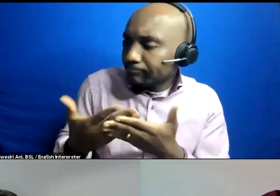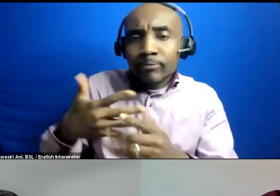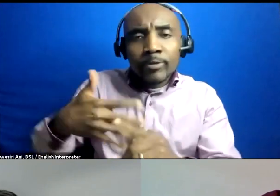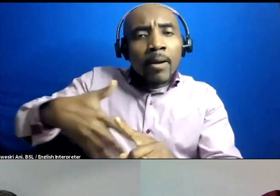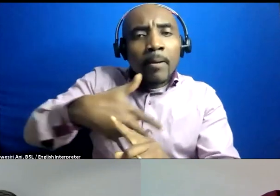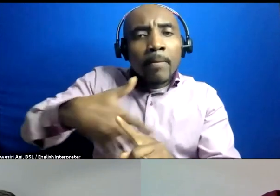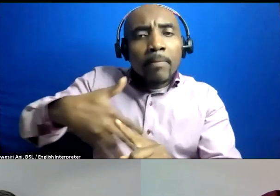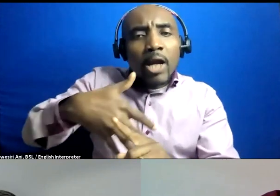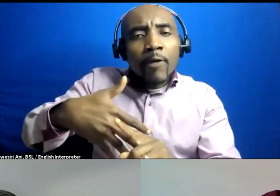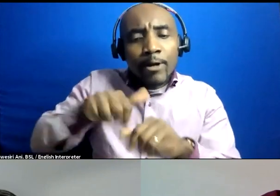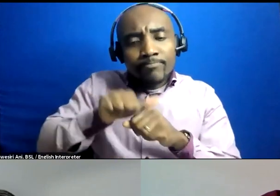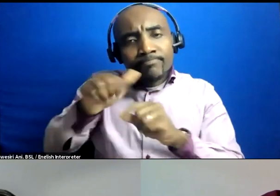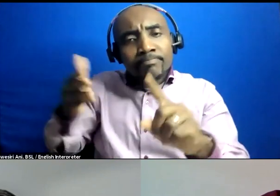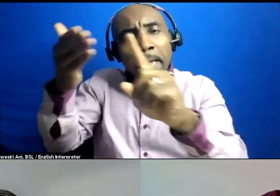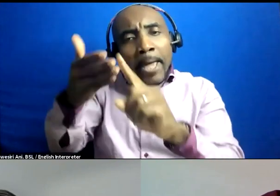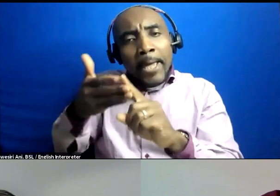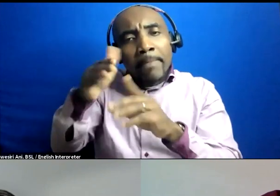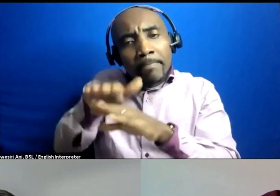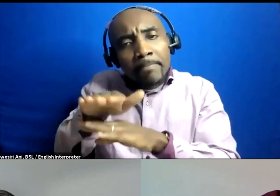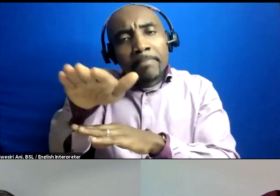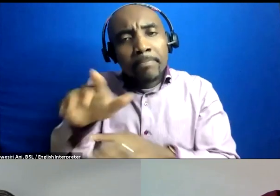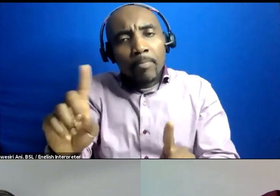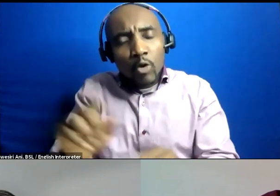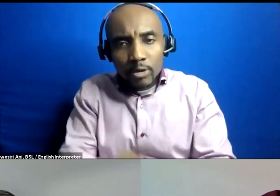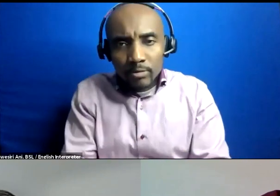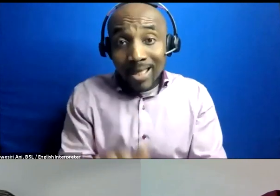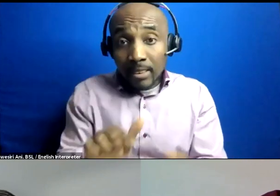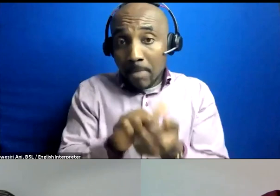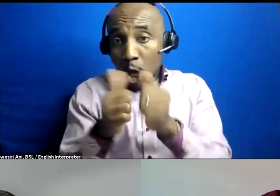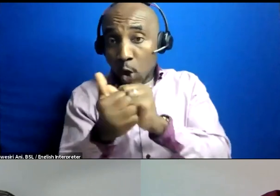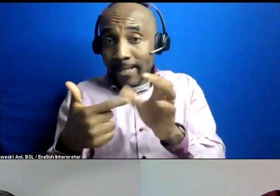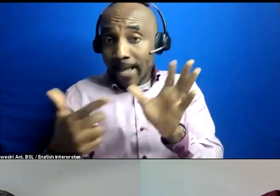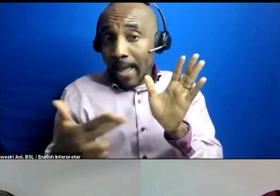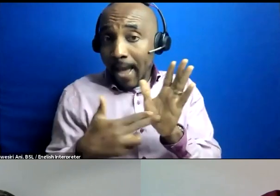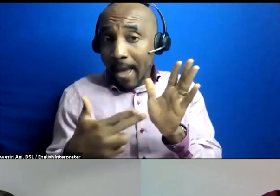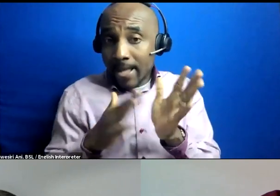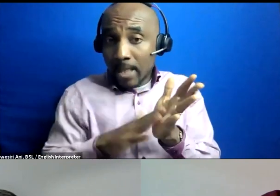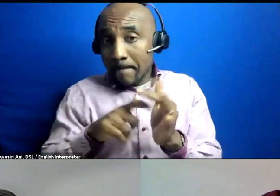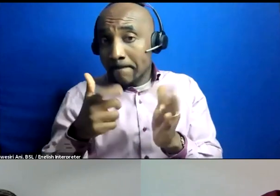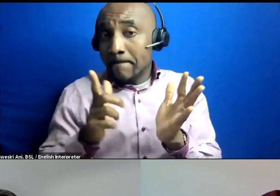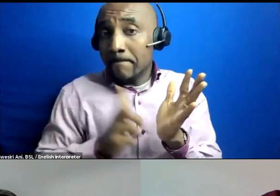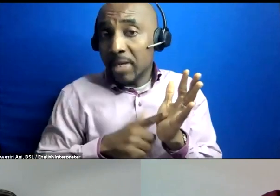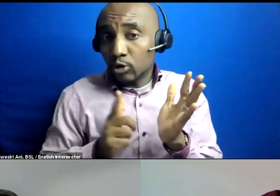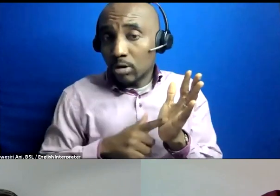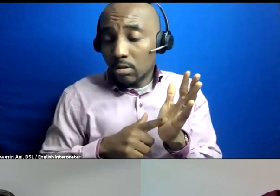direction we're planning to take, and I'll bring in my colleague Anne Mitchell, just to